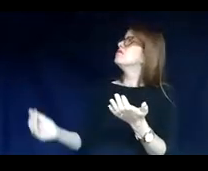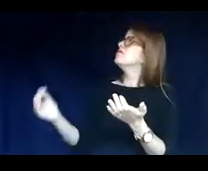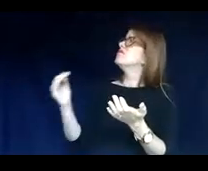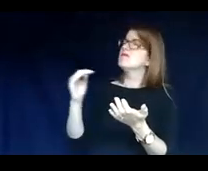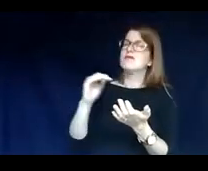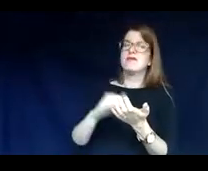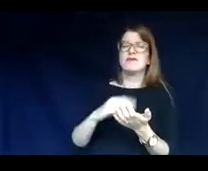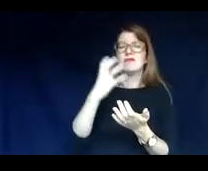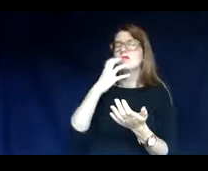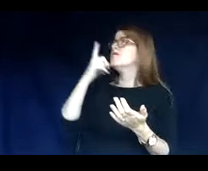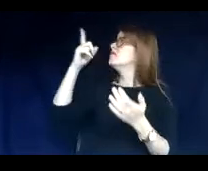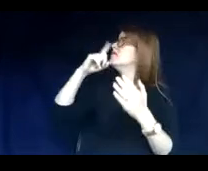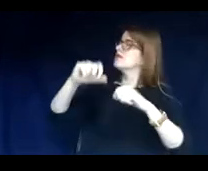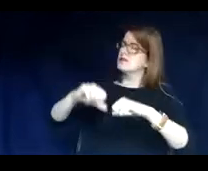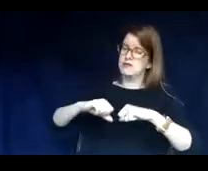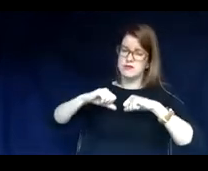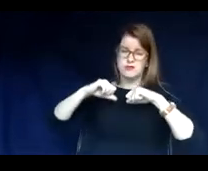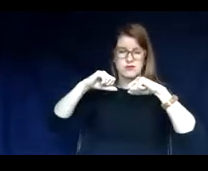together. You are the